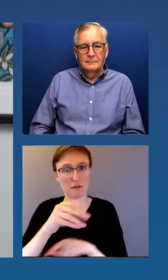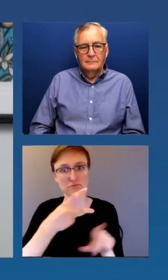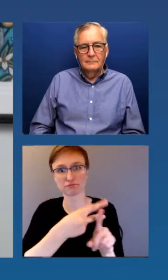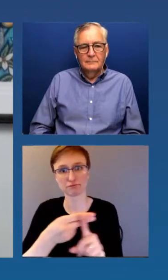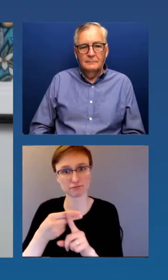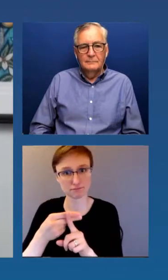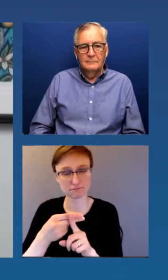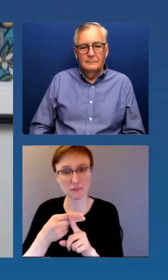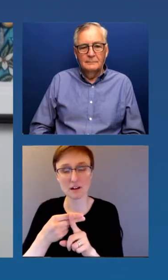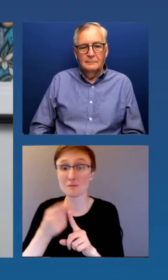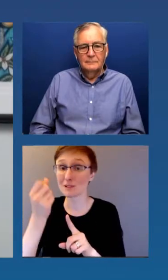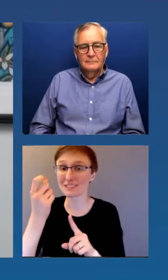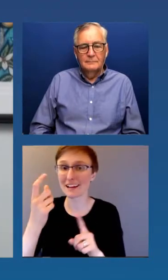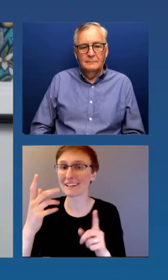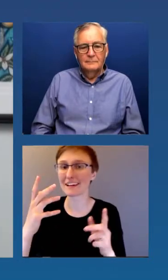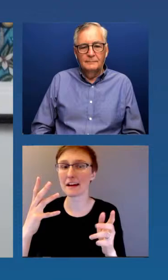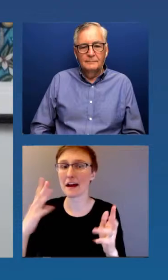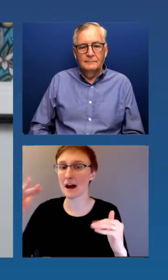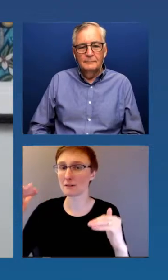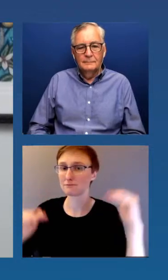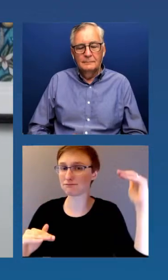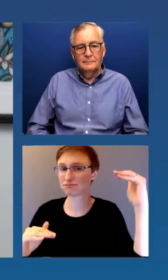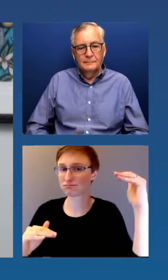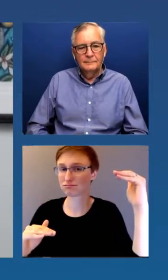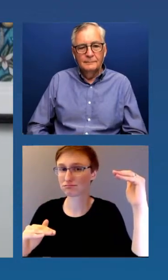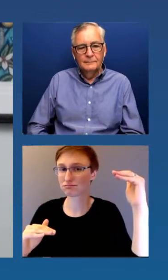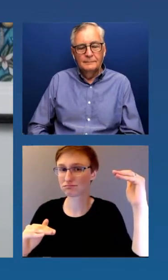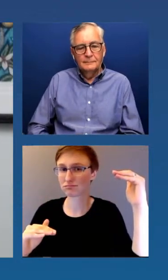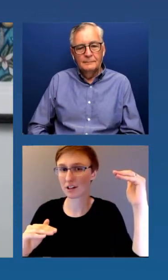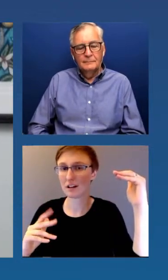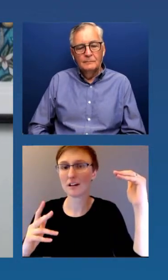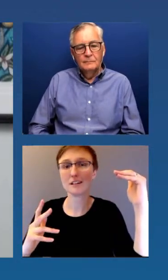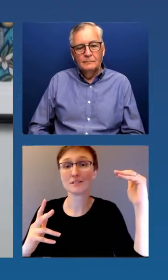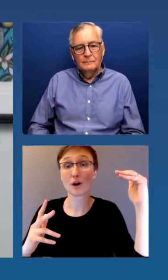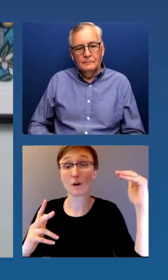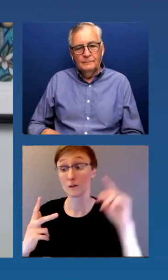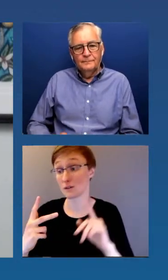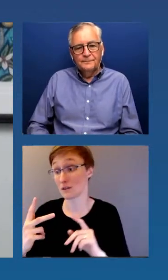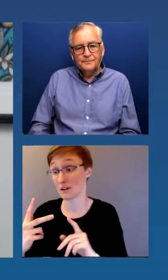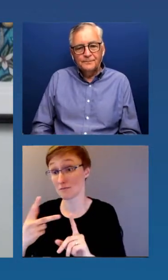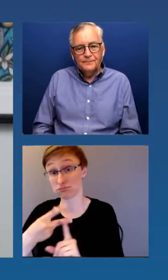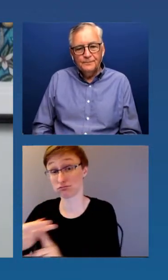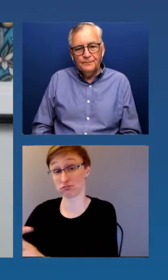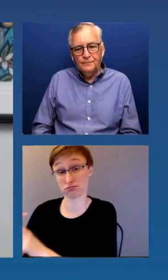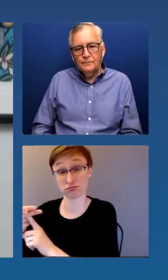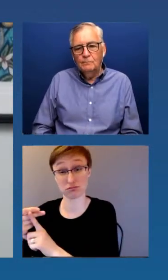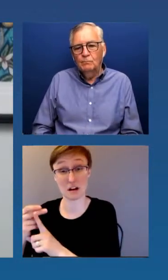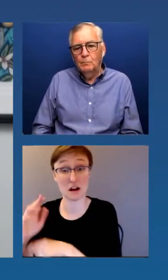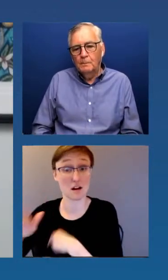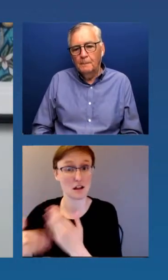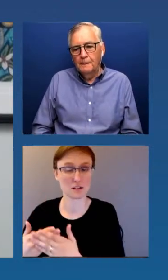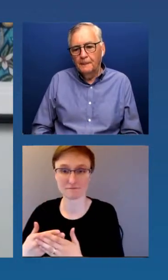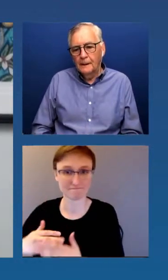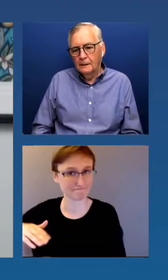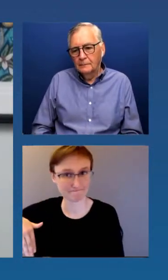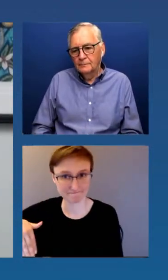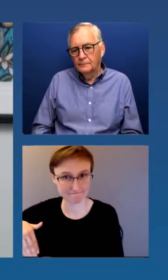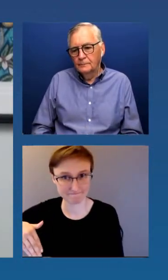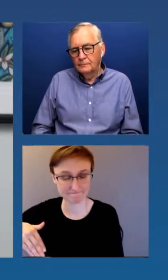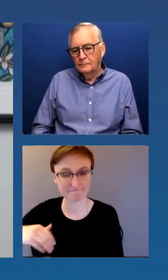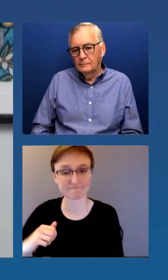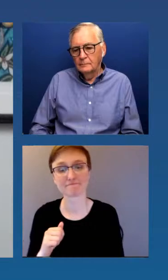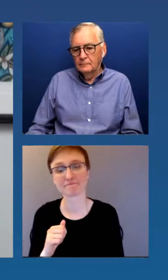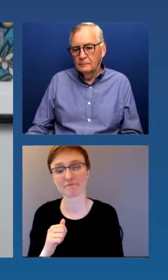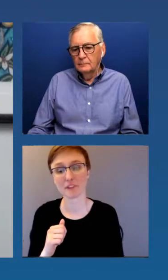that was even. And so part of what we did start with, and we continued throughout, was a